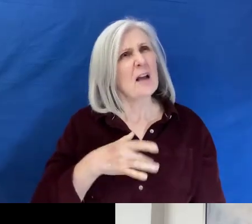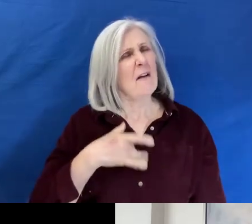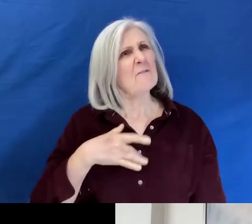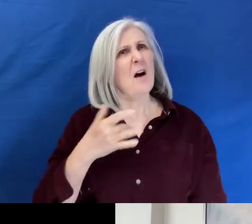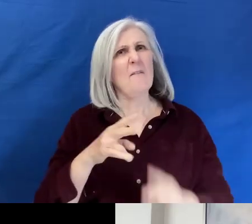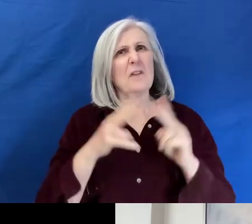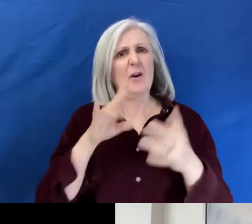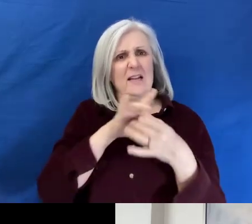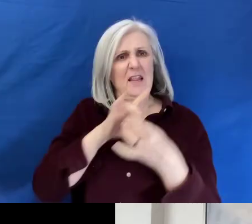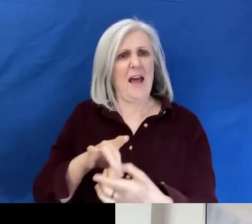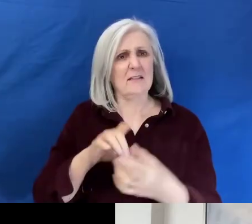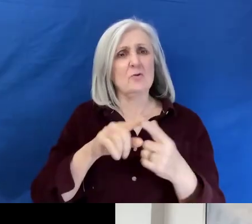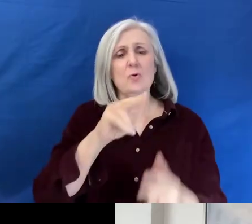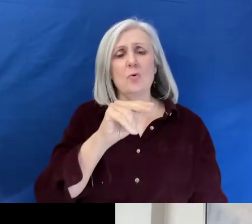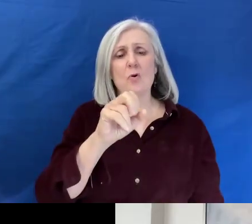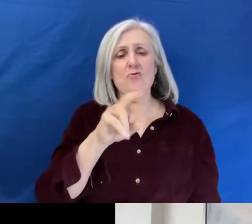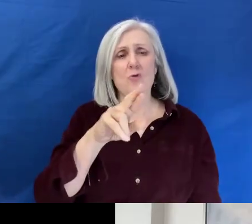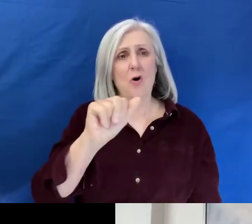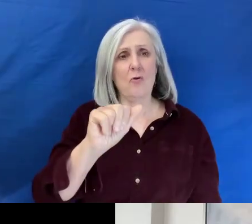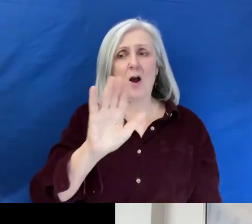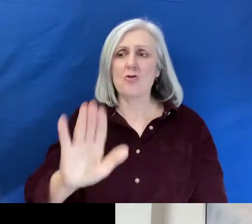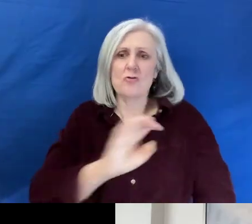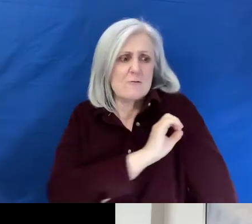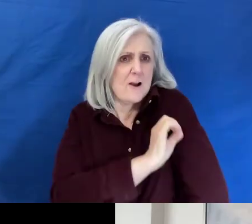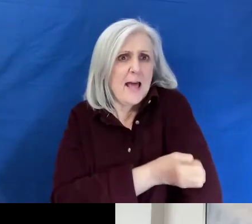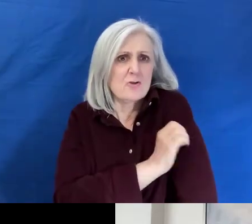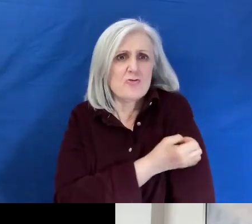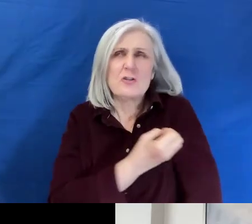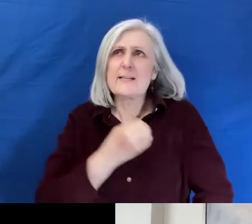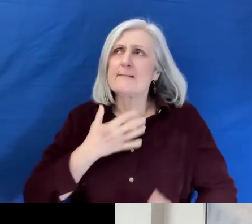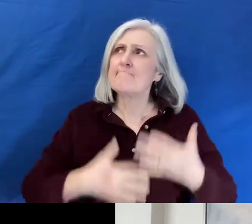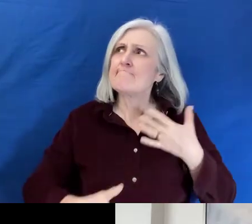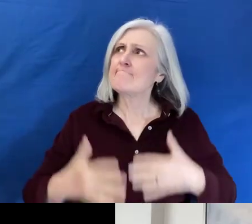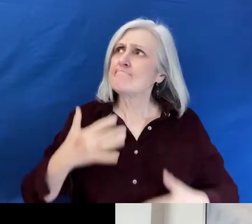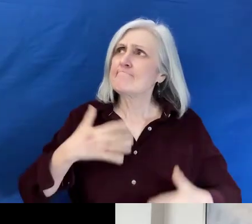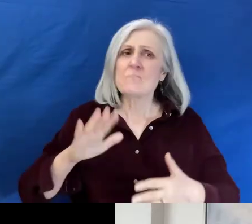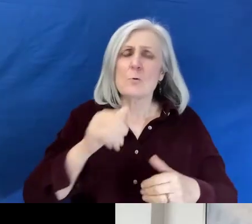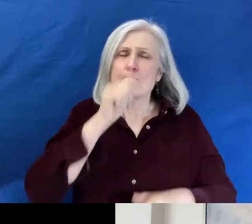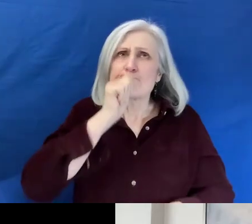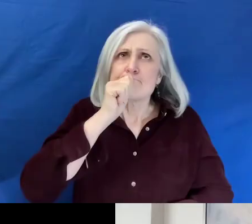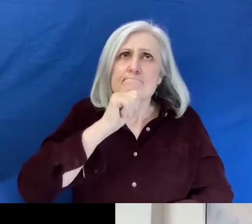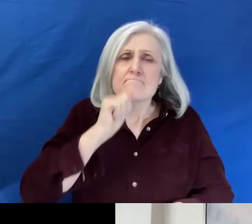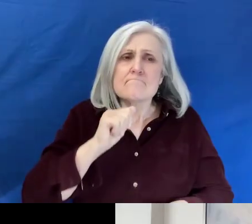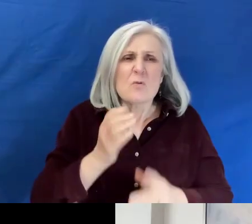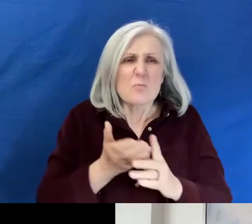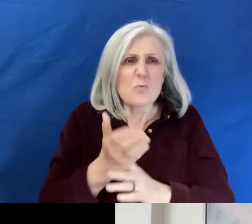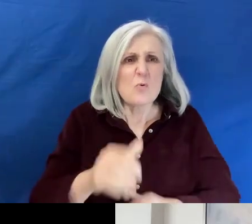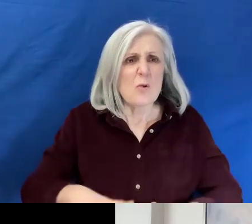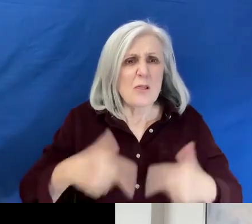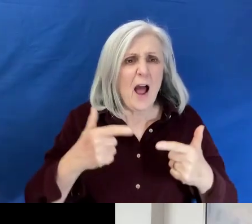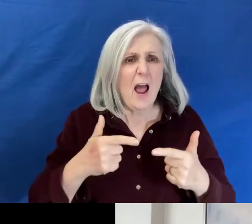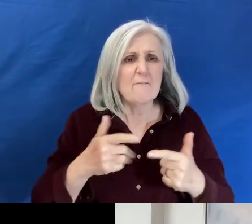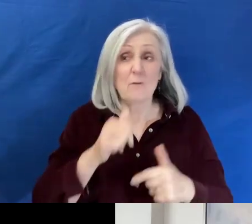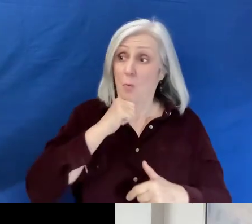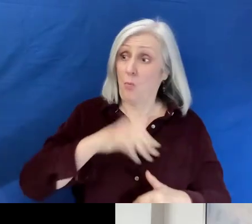very connected to Nora. Like I felt like her energy and just her perseverance in life and to be a woman of